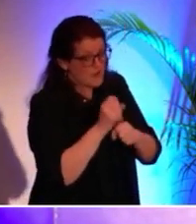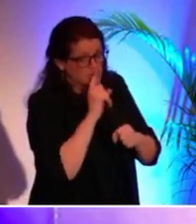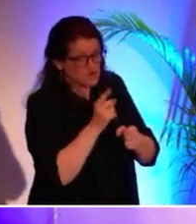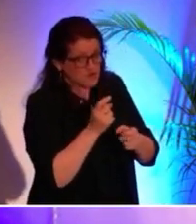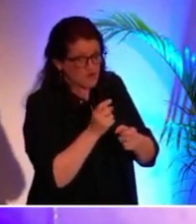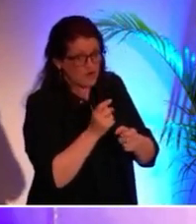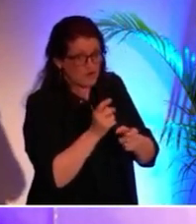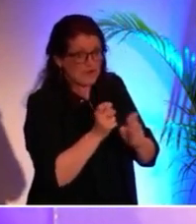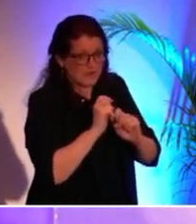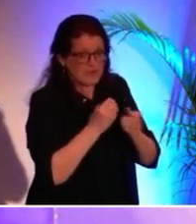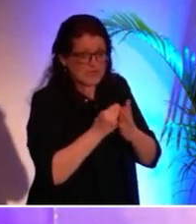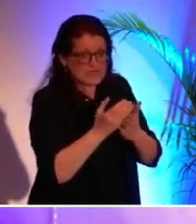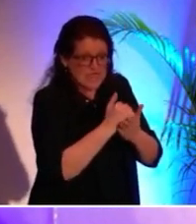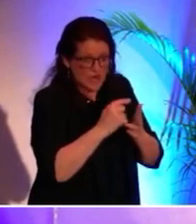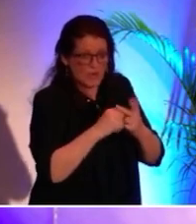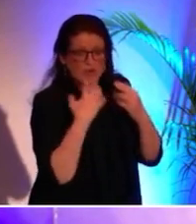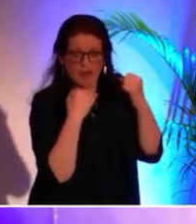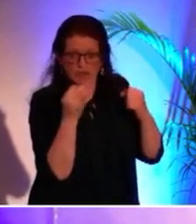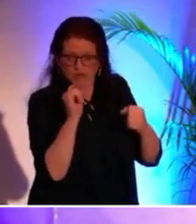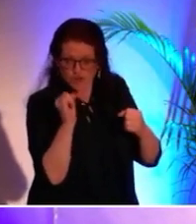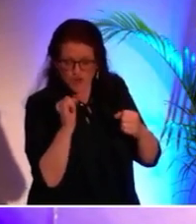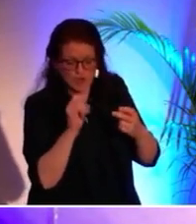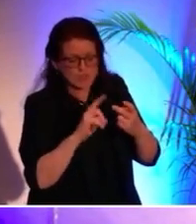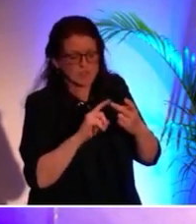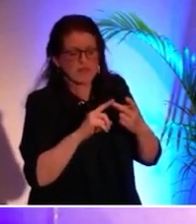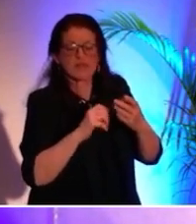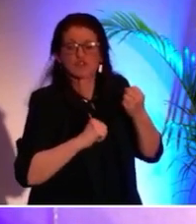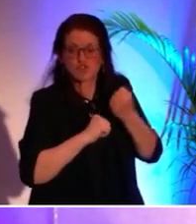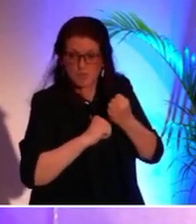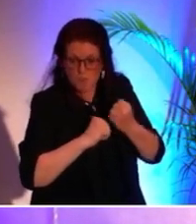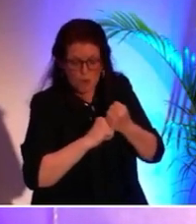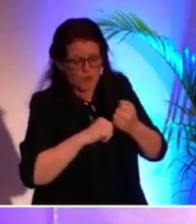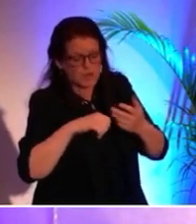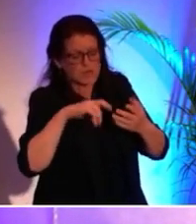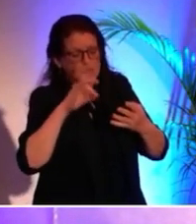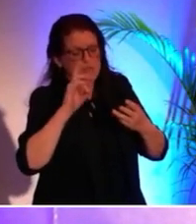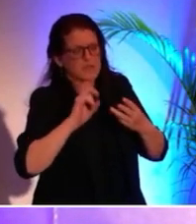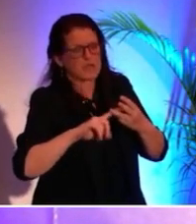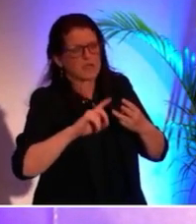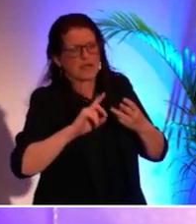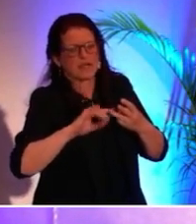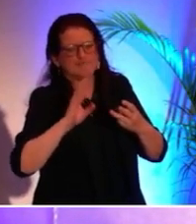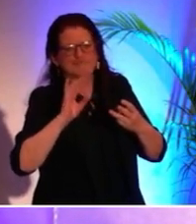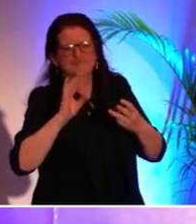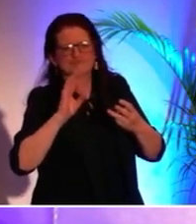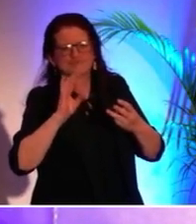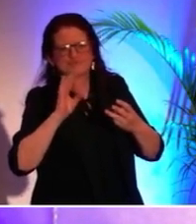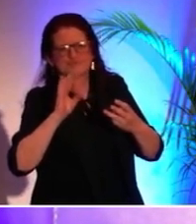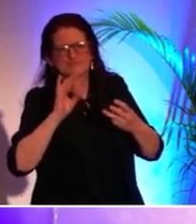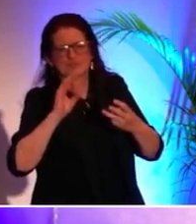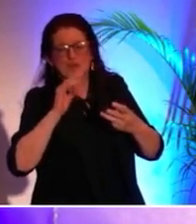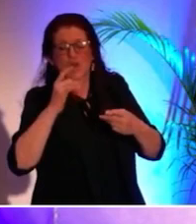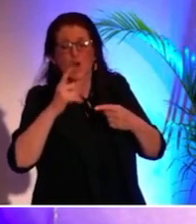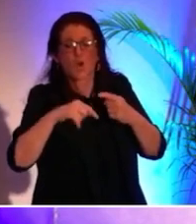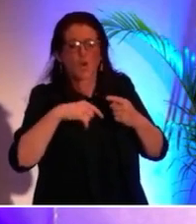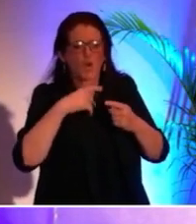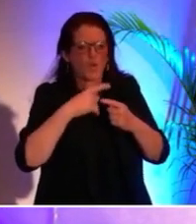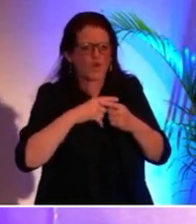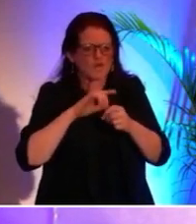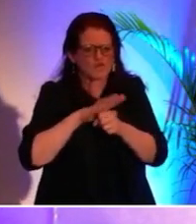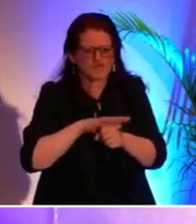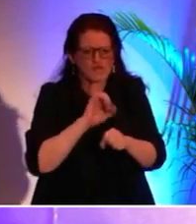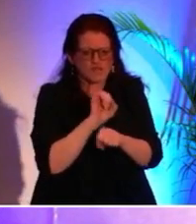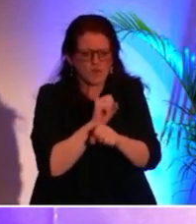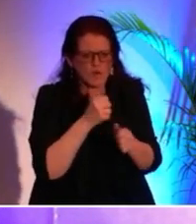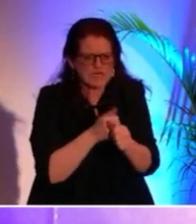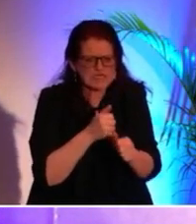health insurance and that I had support, that, you know, when the stress of the work and